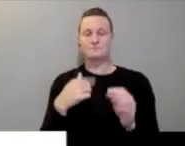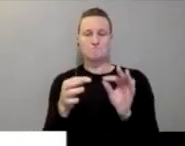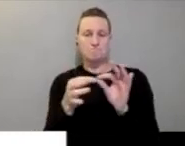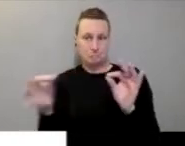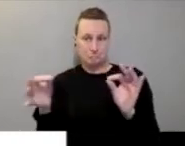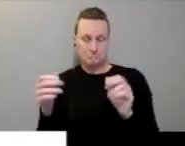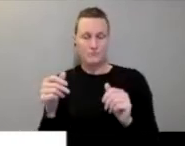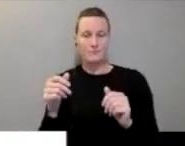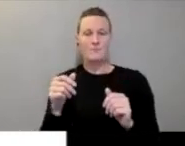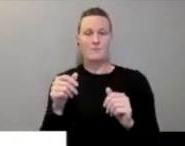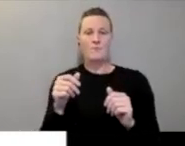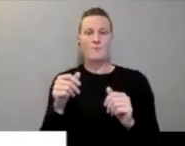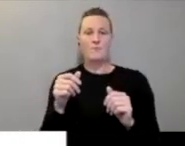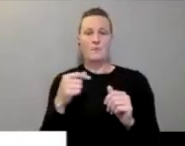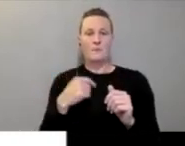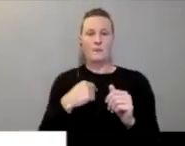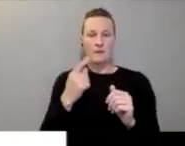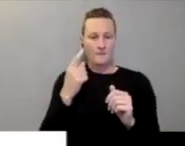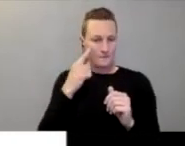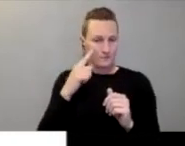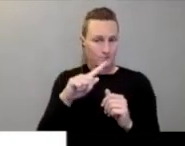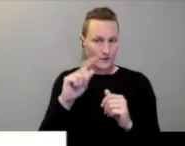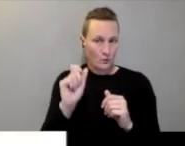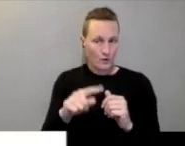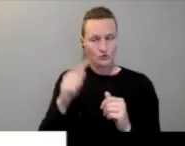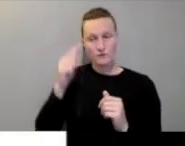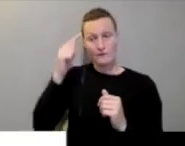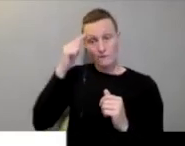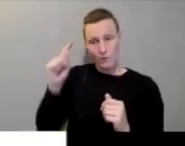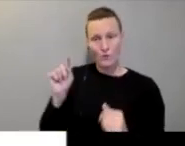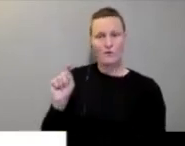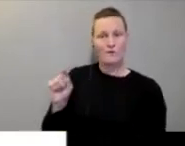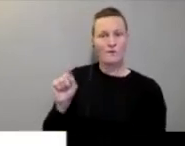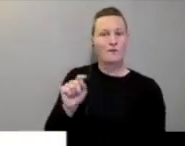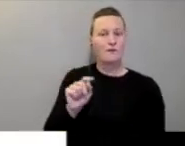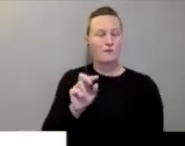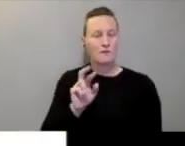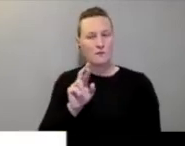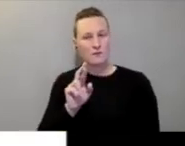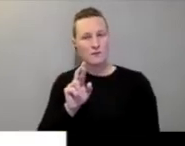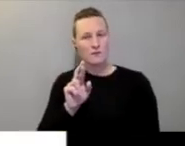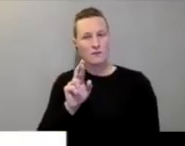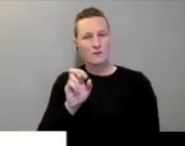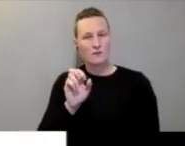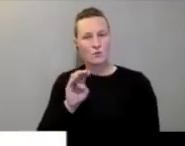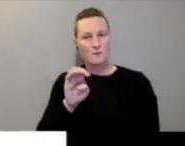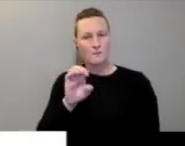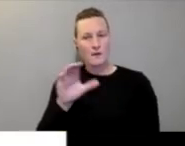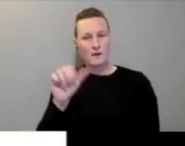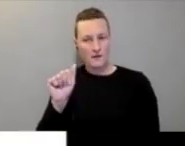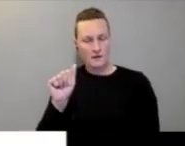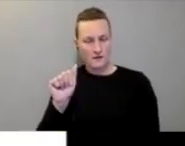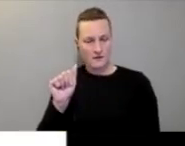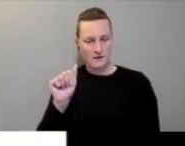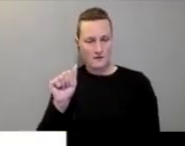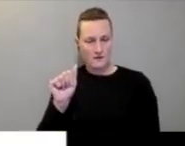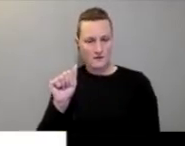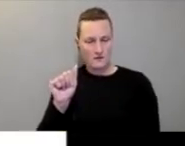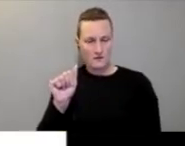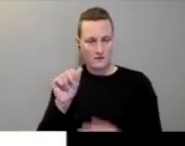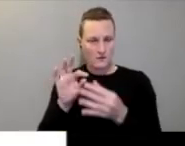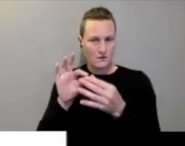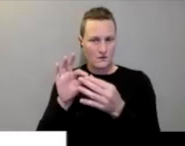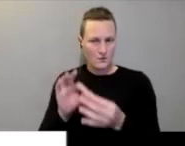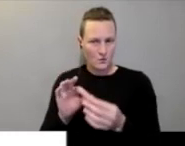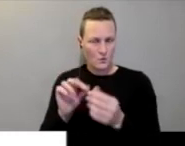you, Rebecca, regarding ArtworxTO. This is a question around, there are a few questions around maintenance and